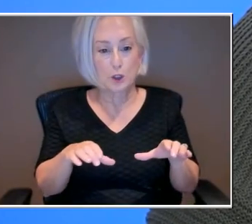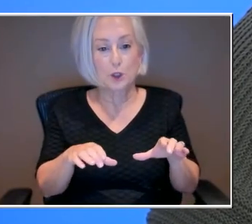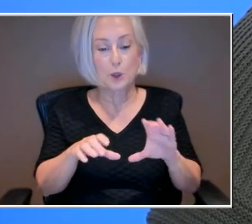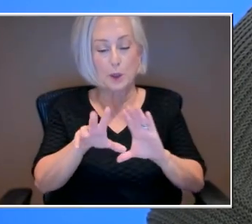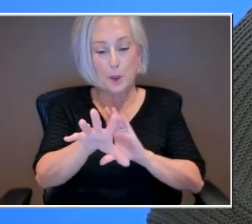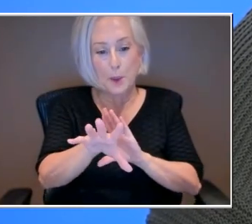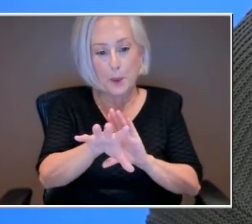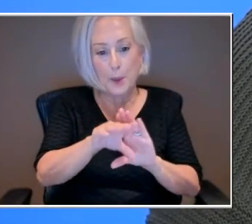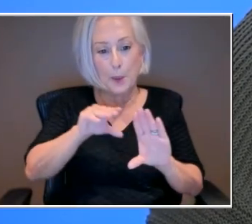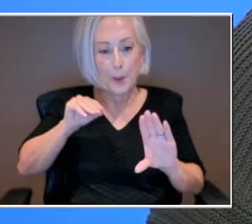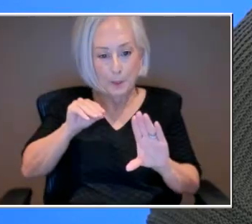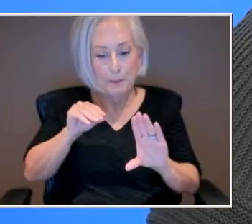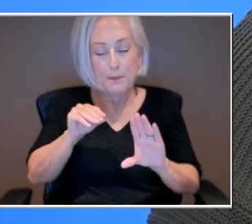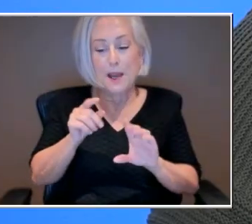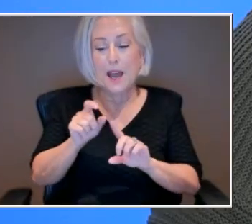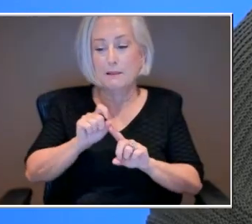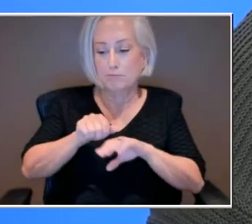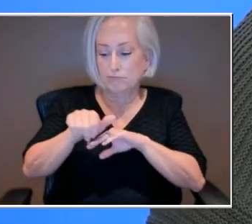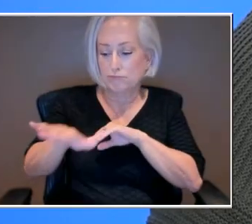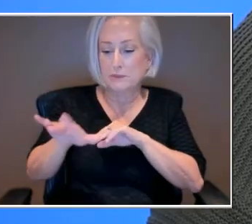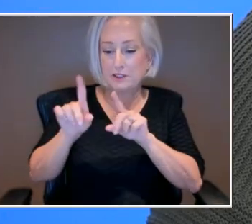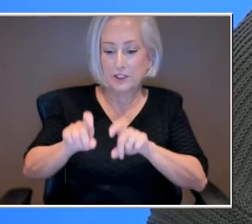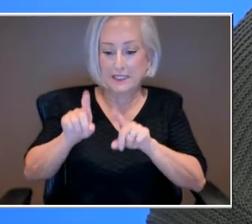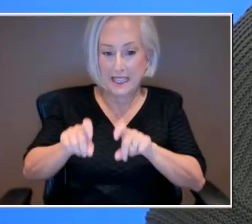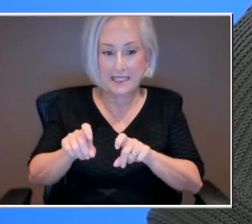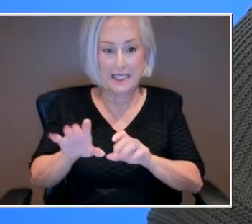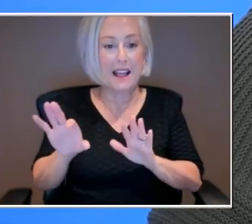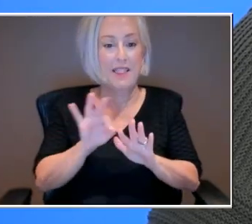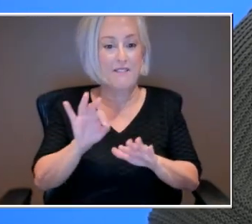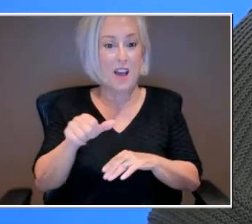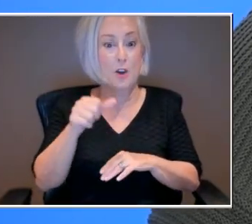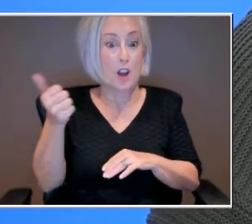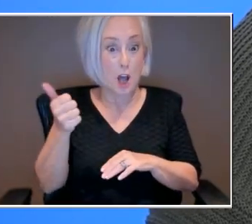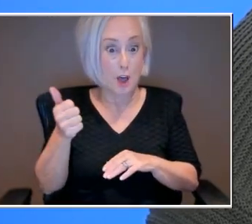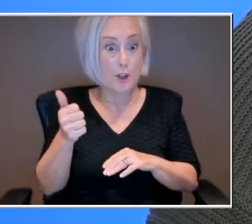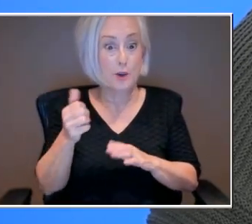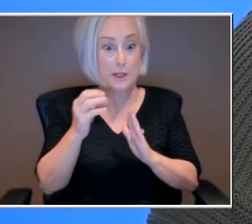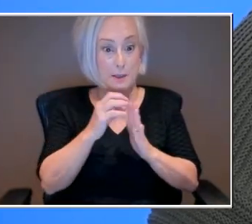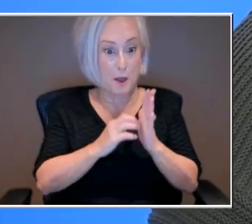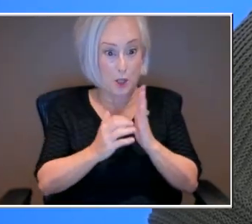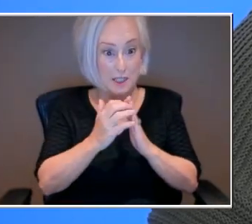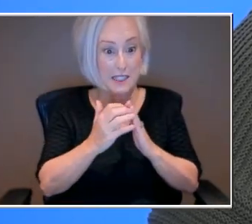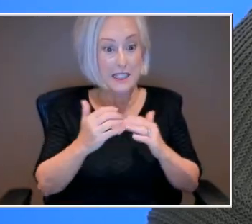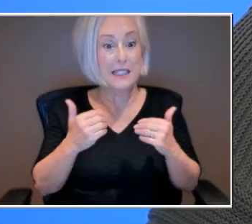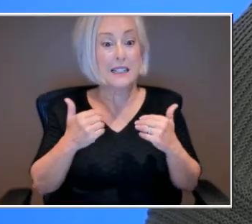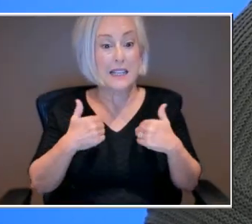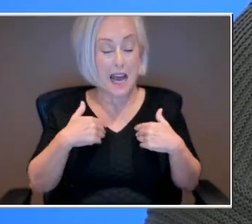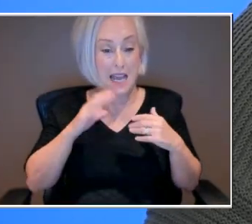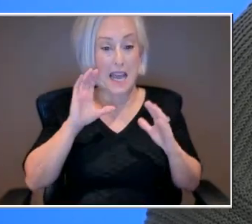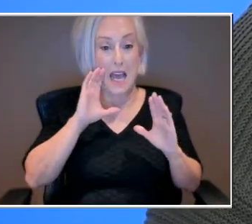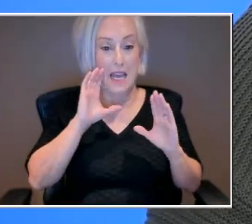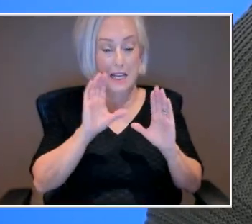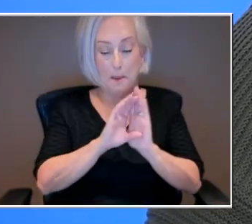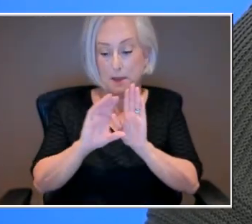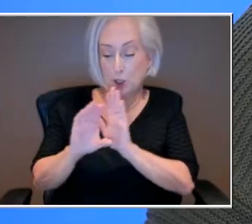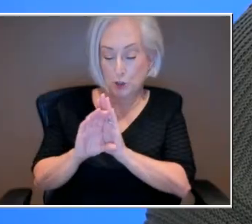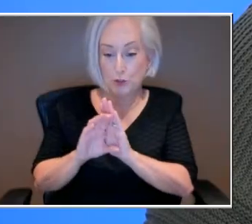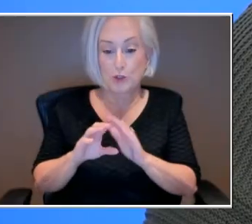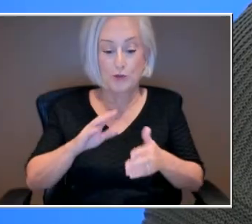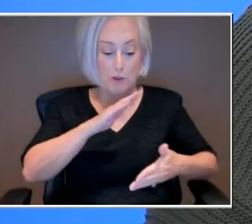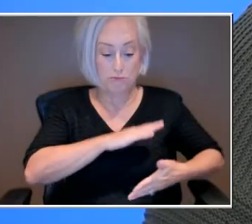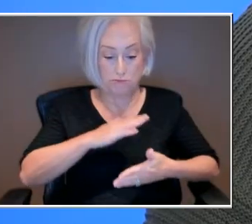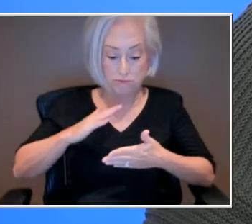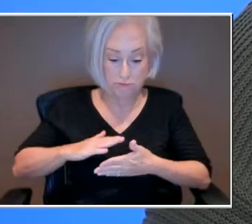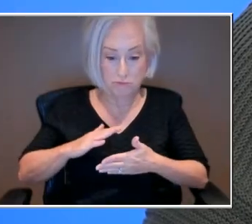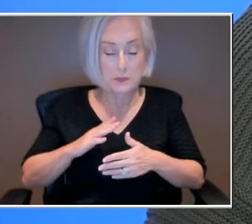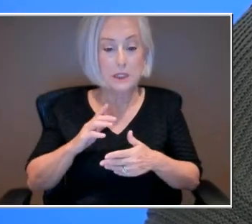additional spots when they did that ultrasound. So I had the images and I had to go back, and part of me knew. I went back in the